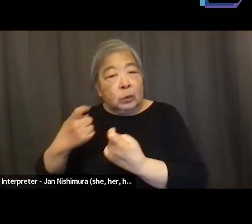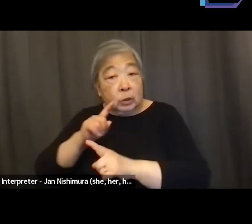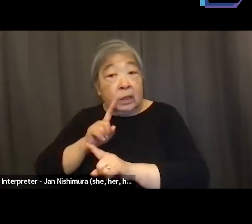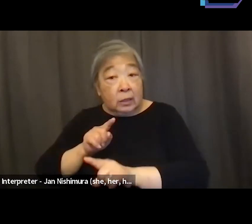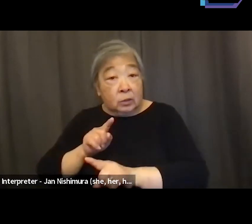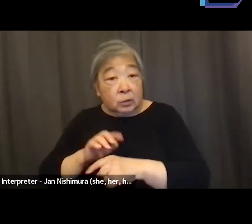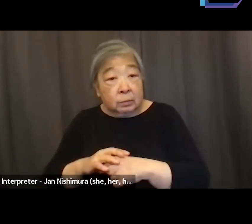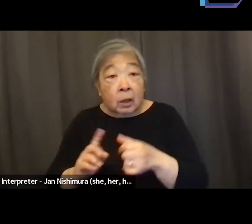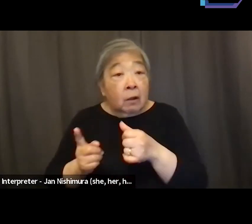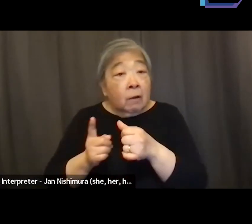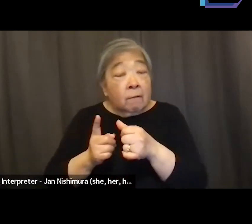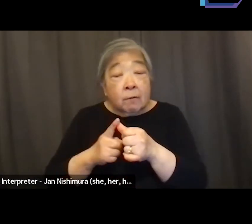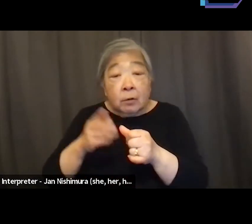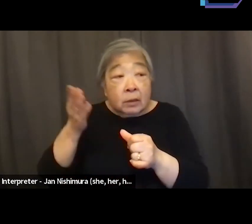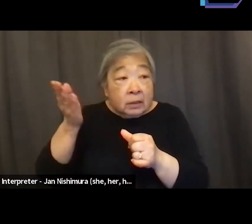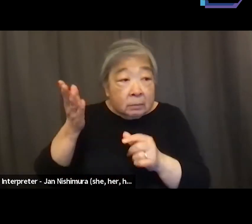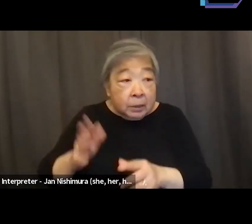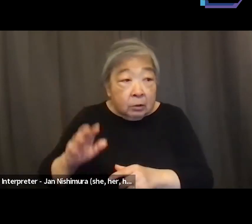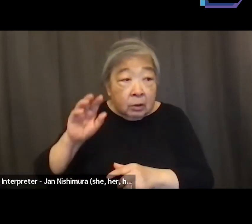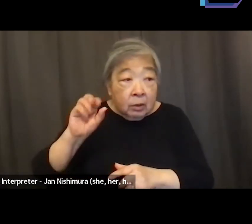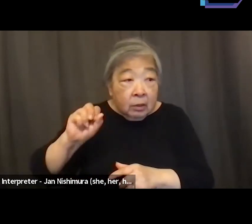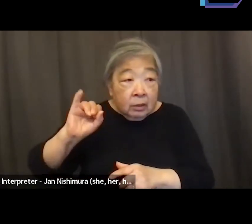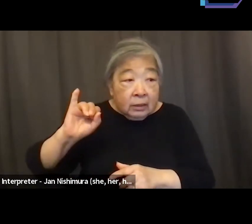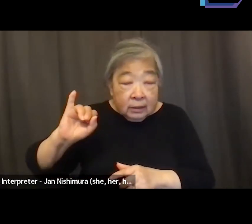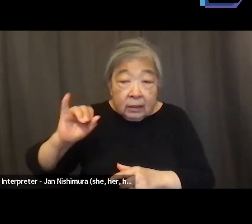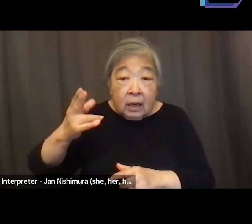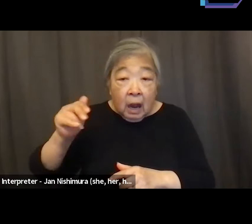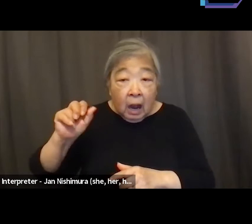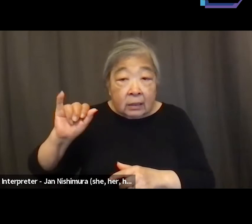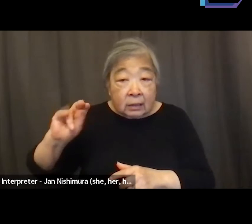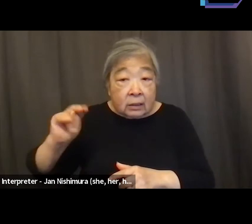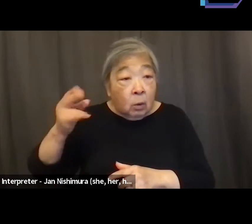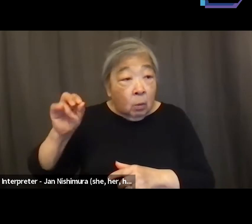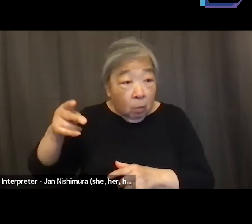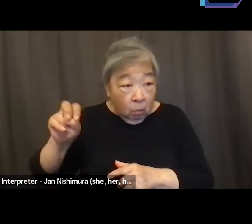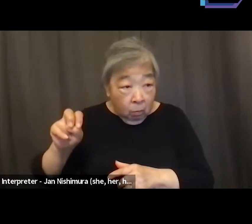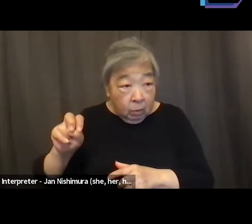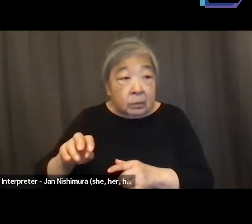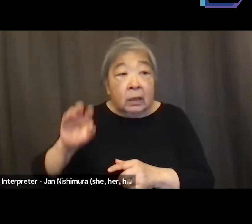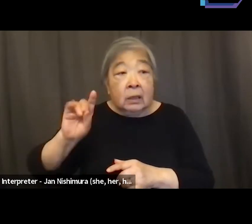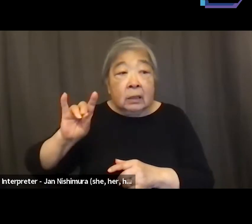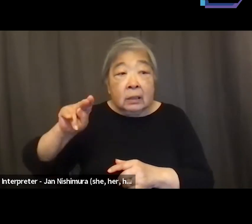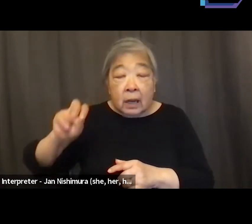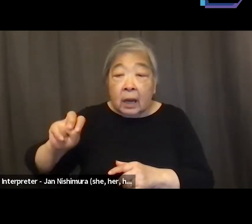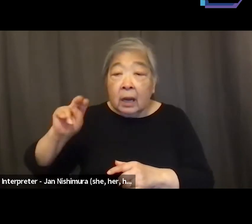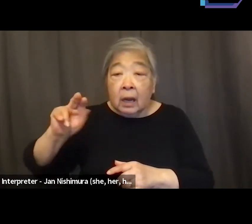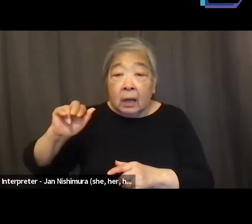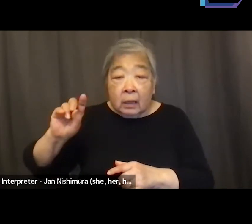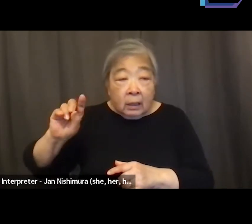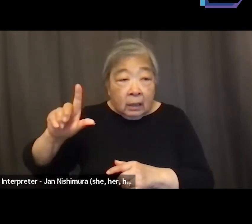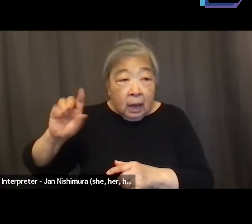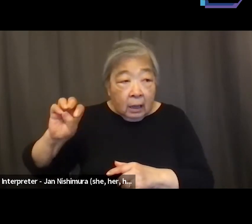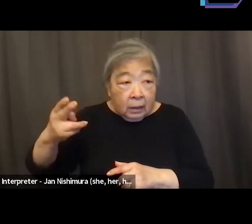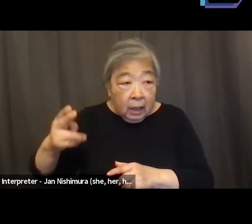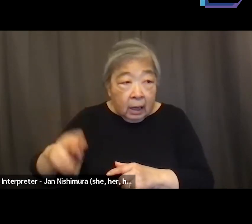So our first speaker will be Siihasin Hope. Siihasin Hope is a Diné Nadle Navajo Spirit femme